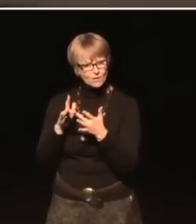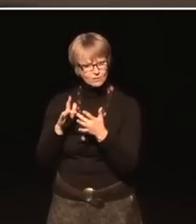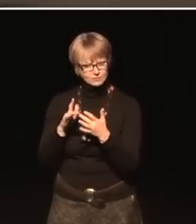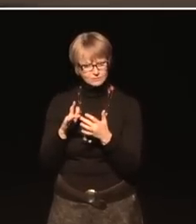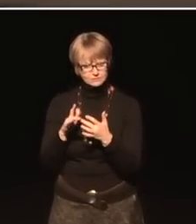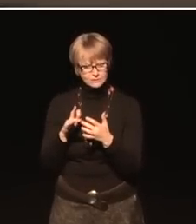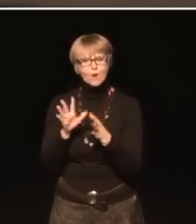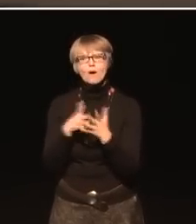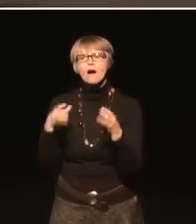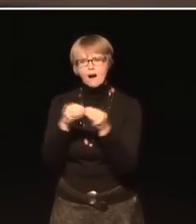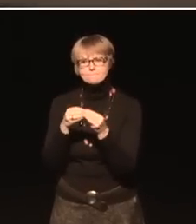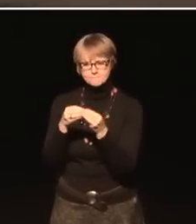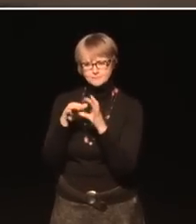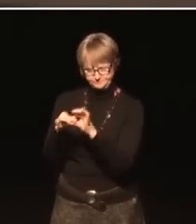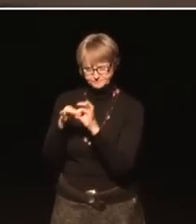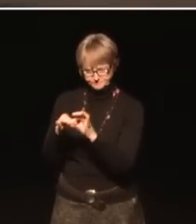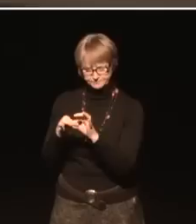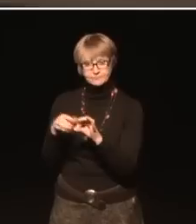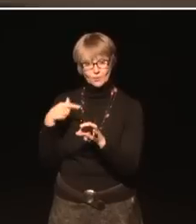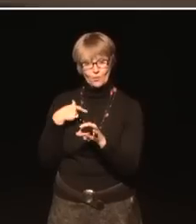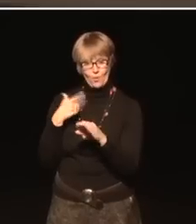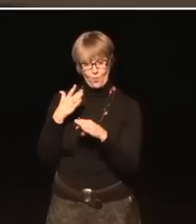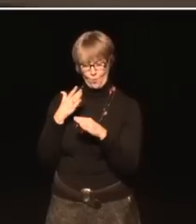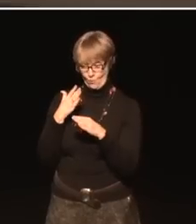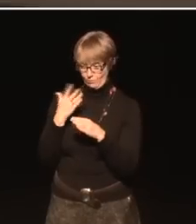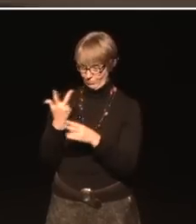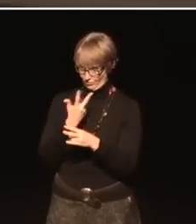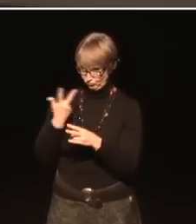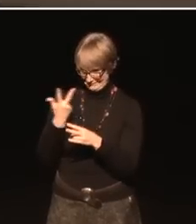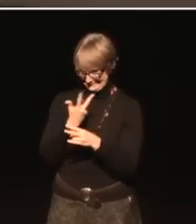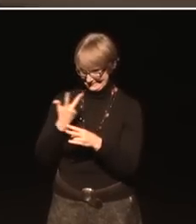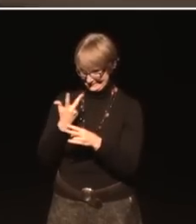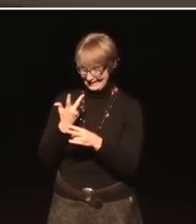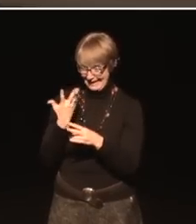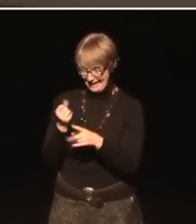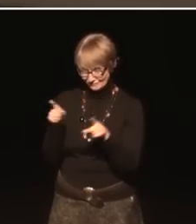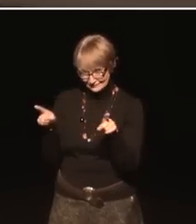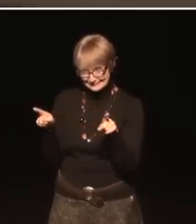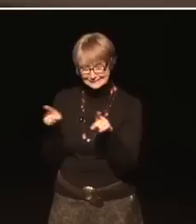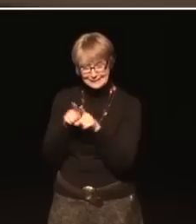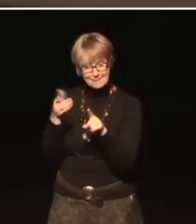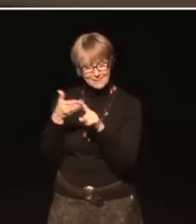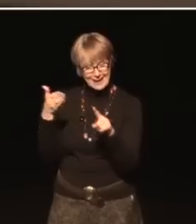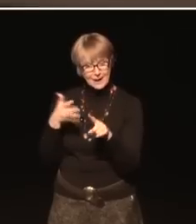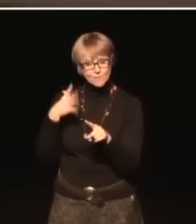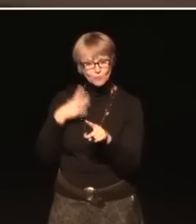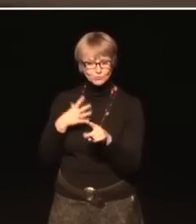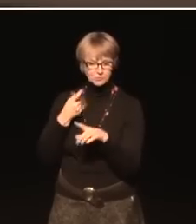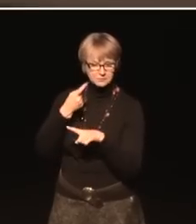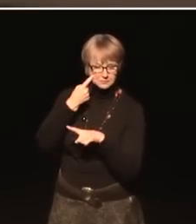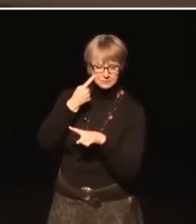We gravitated towards working with each other because all three of our companies share a desire to experiment with our practice